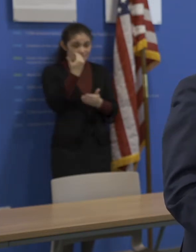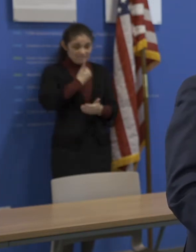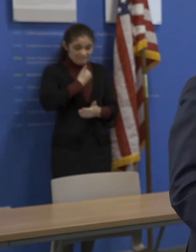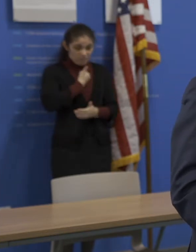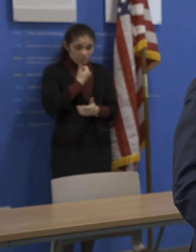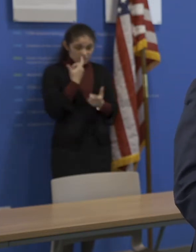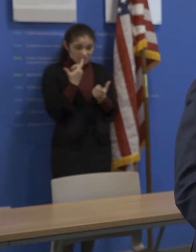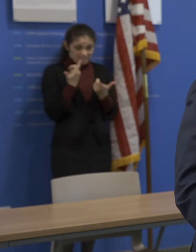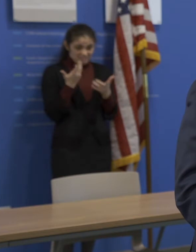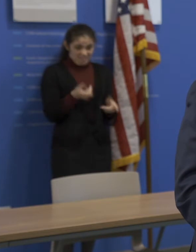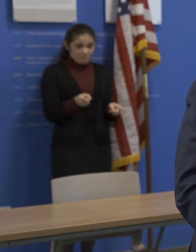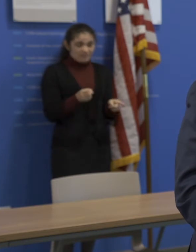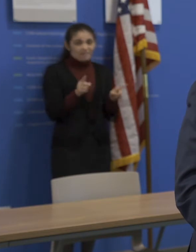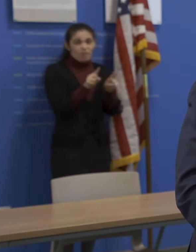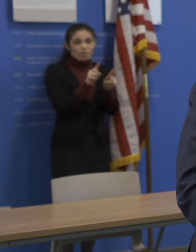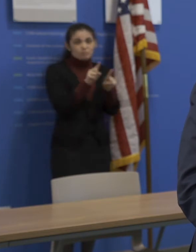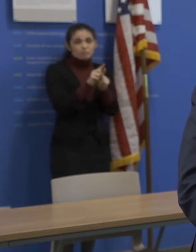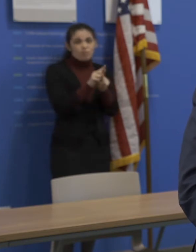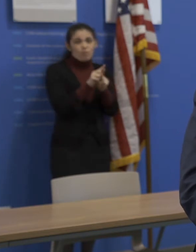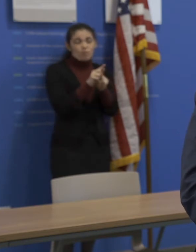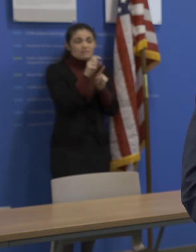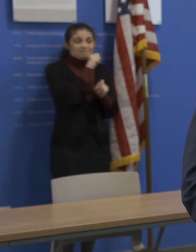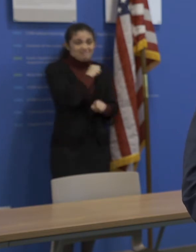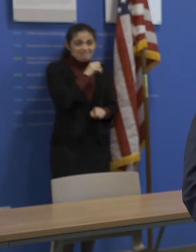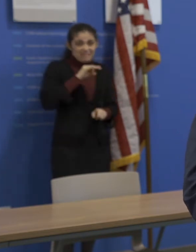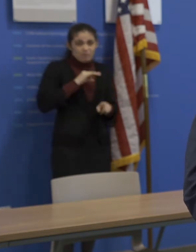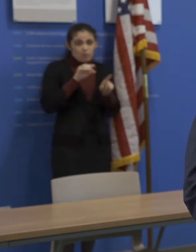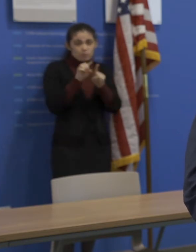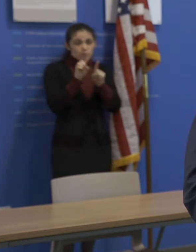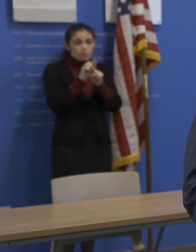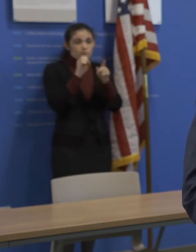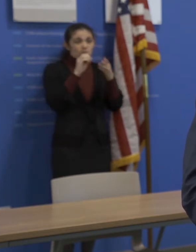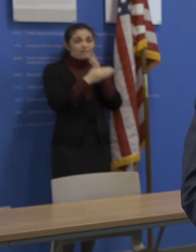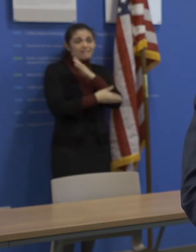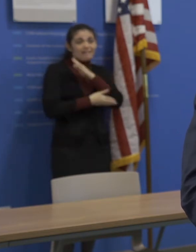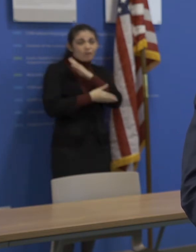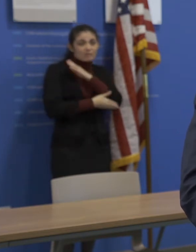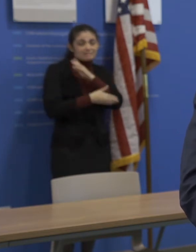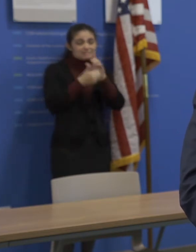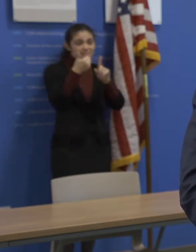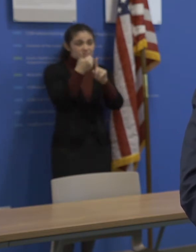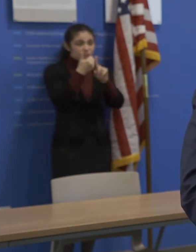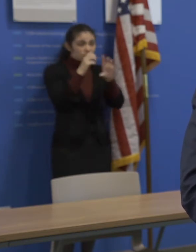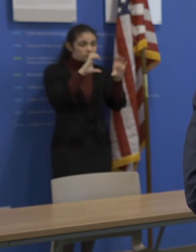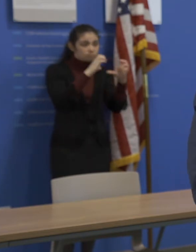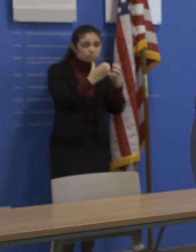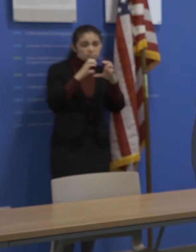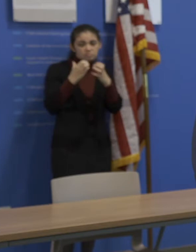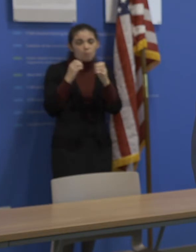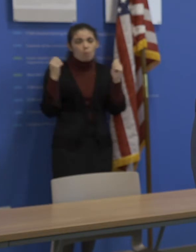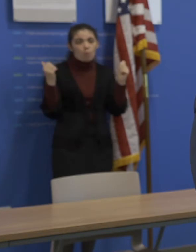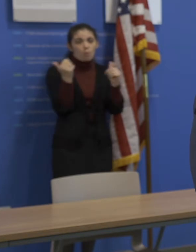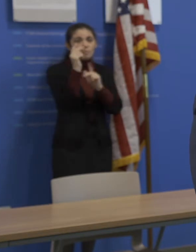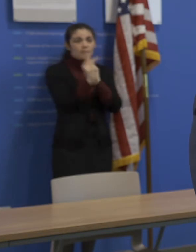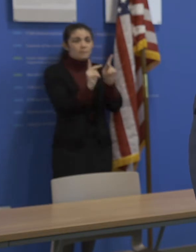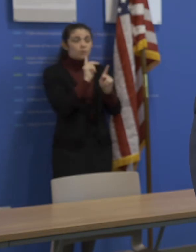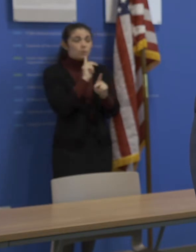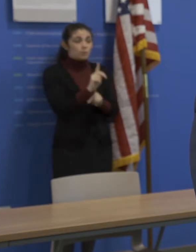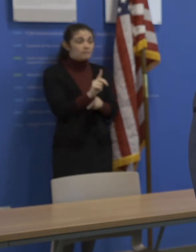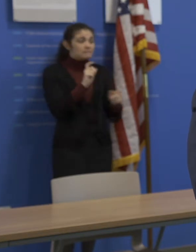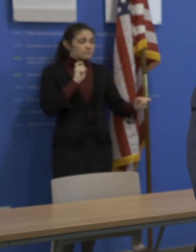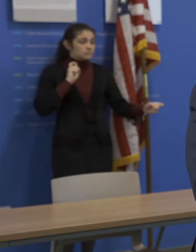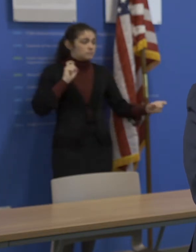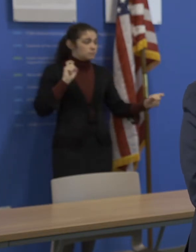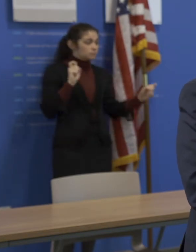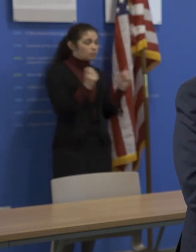doing, that my staff is doing at the county, and that the people of Cuyahoga County are doing. It's truly